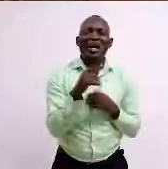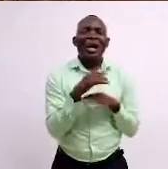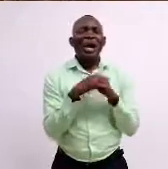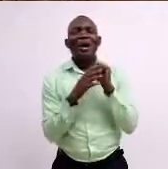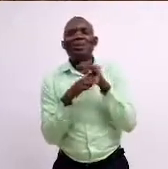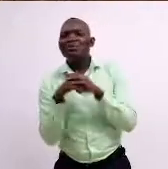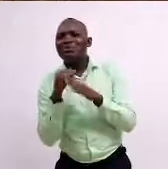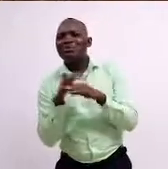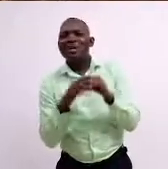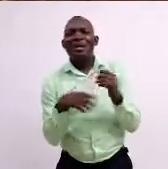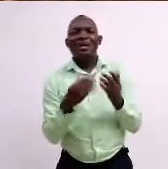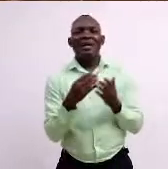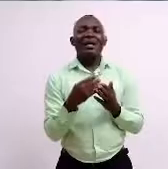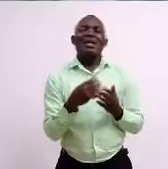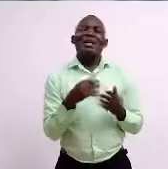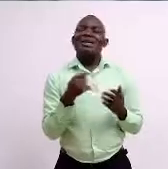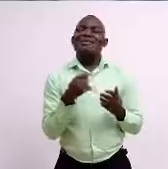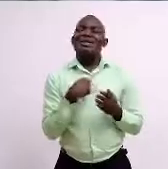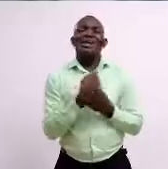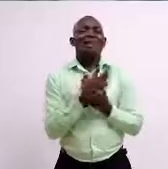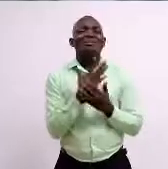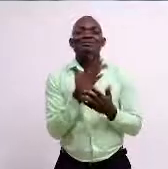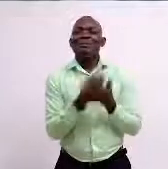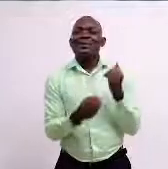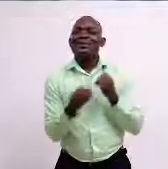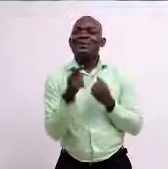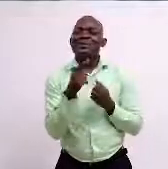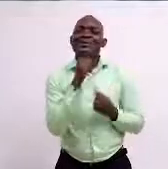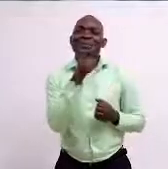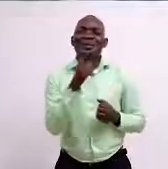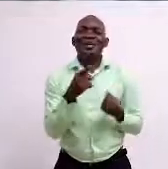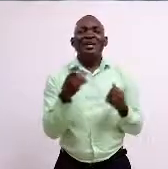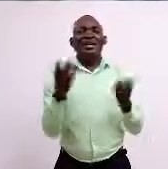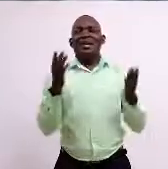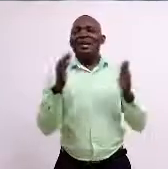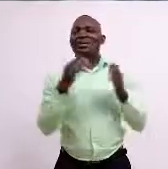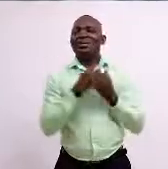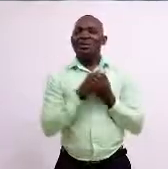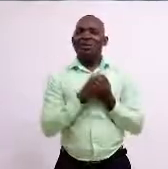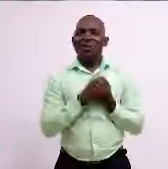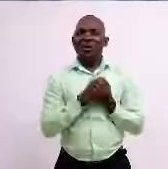She was just surprised, that's all. What can I say? I miss my tasty